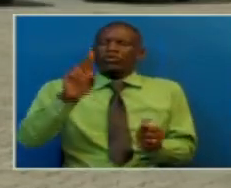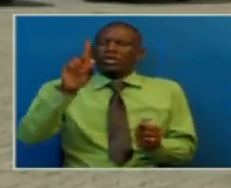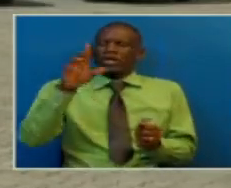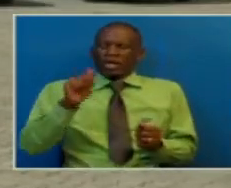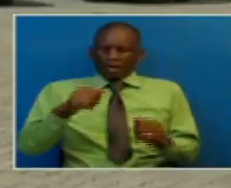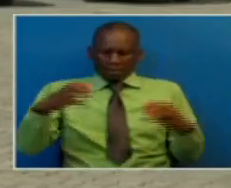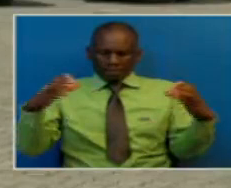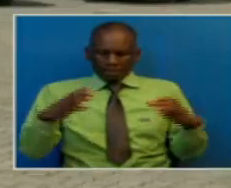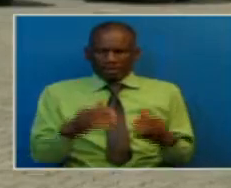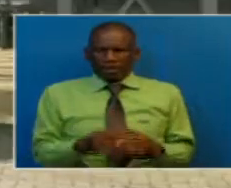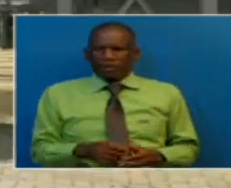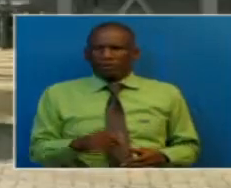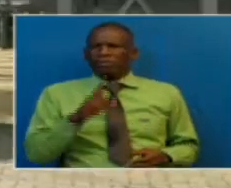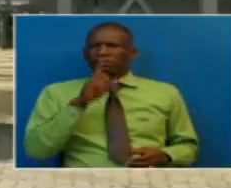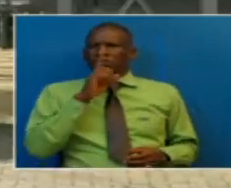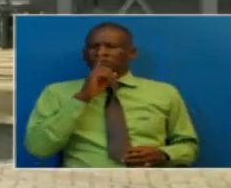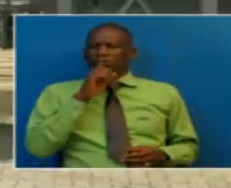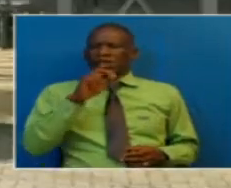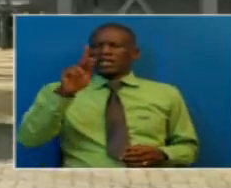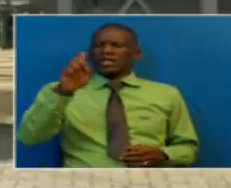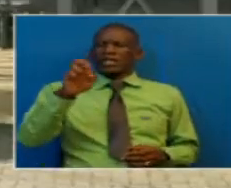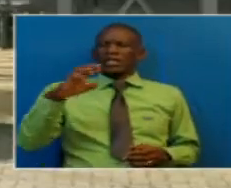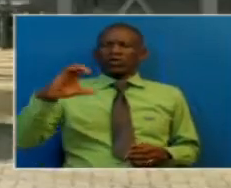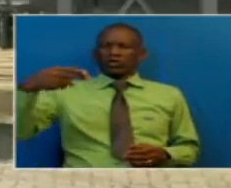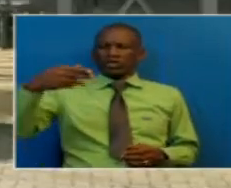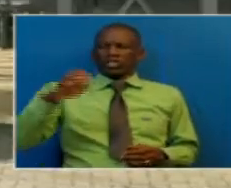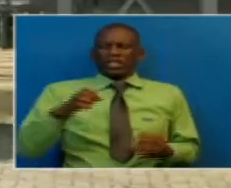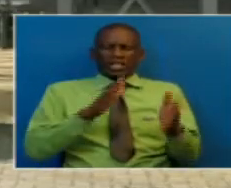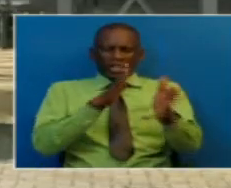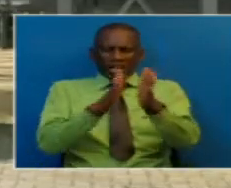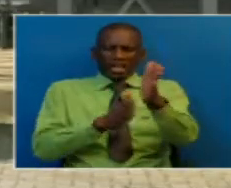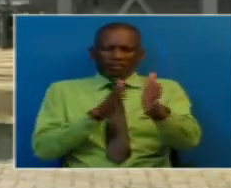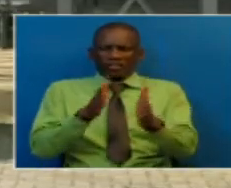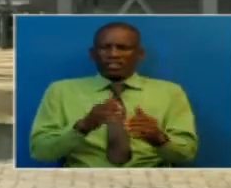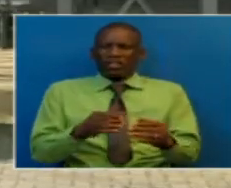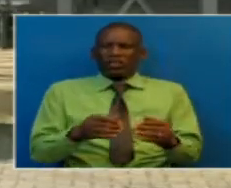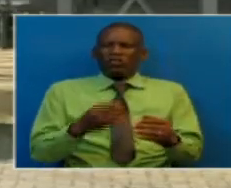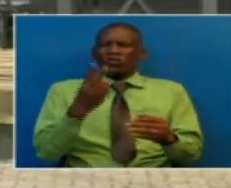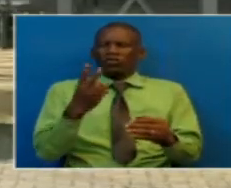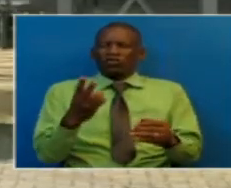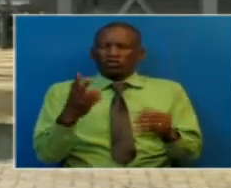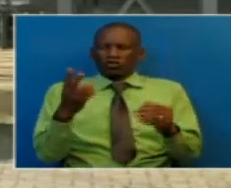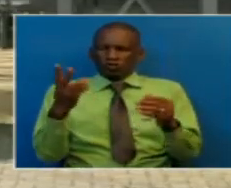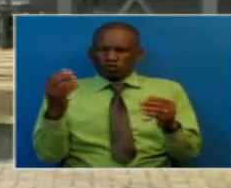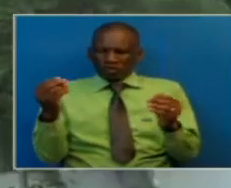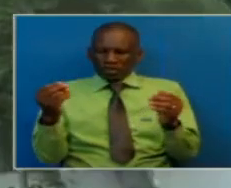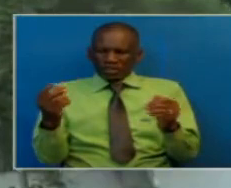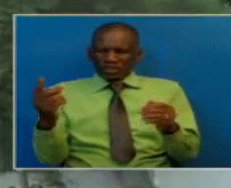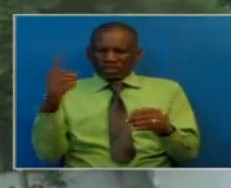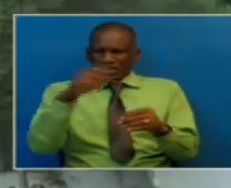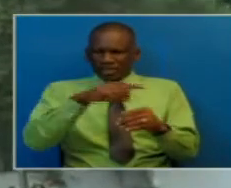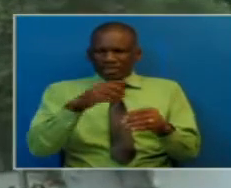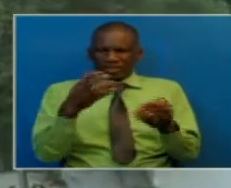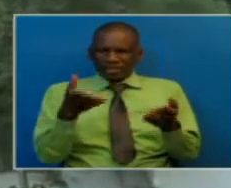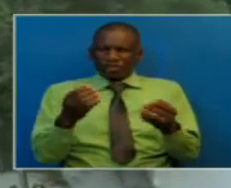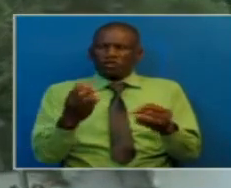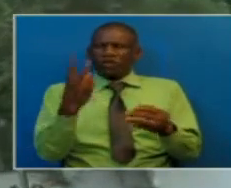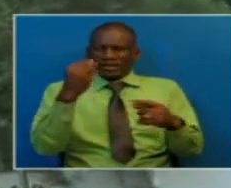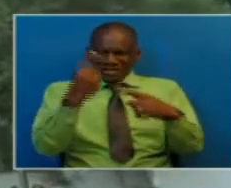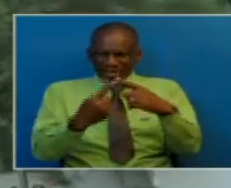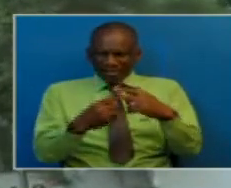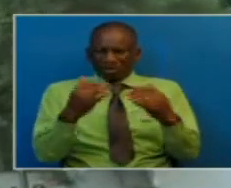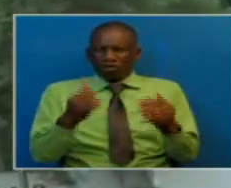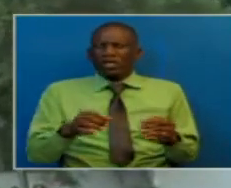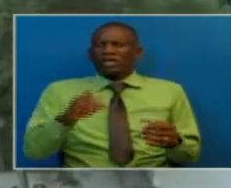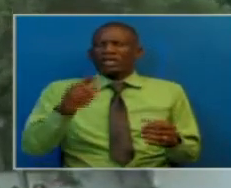An eerie silence hangs over Keroche Breweries in Naivasha. For more than two decades, Tabitha Karanja and her husband ran the